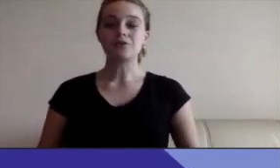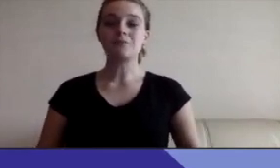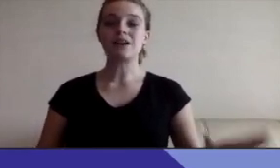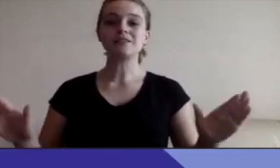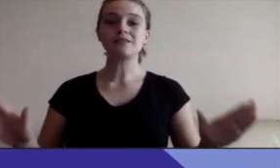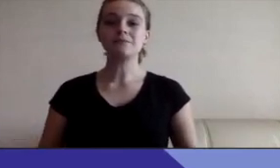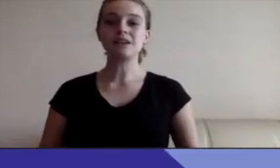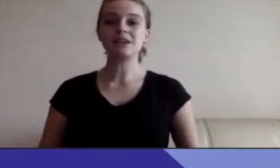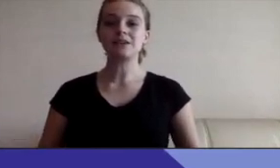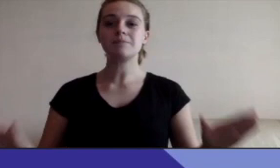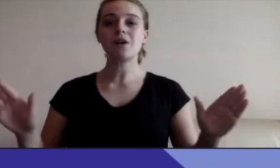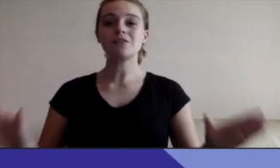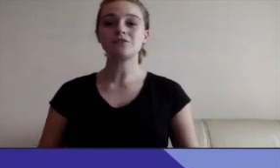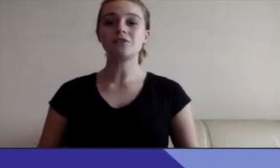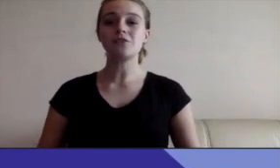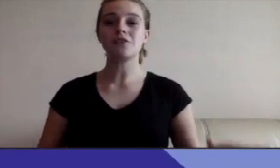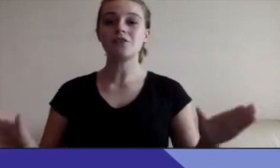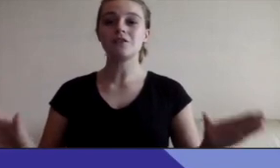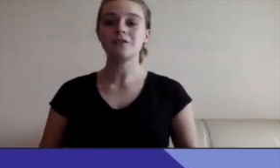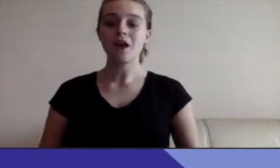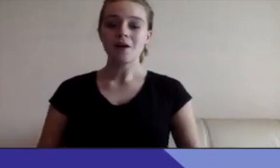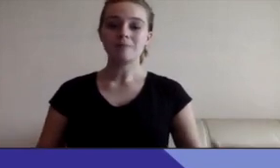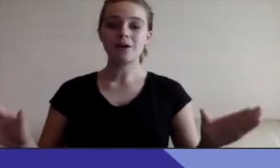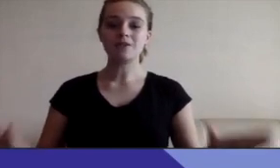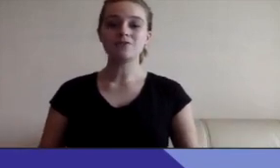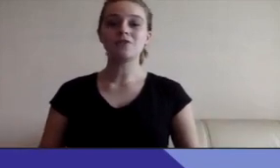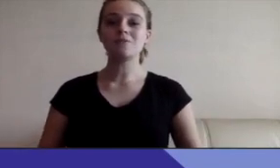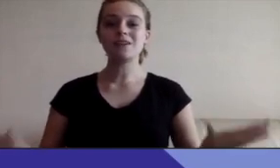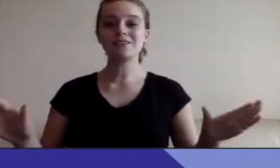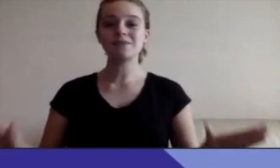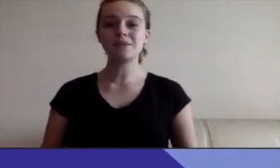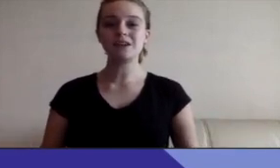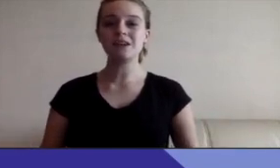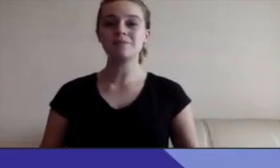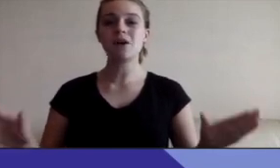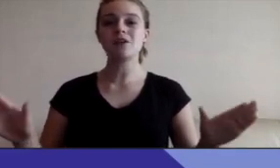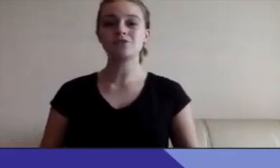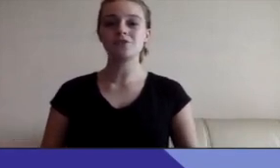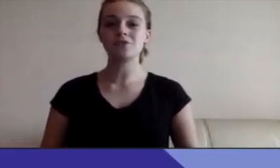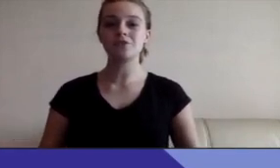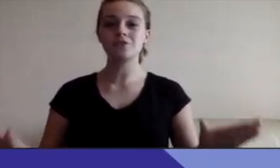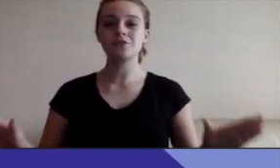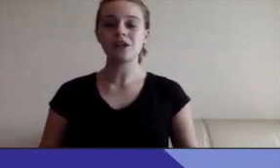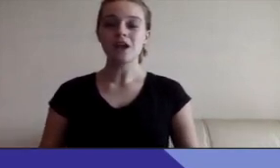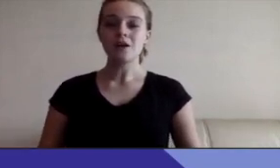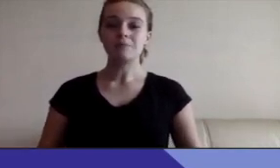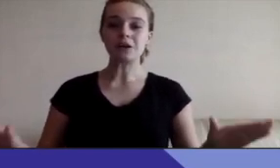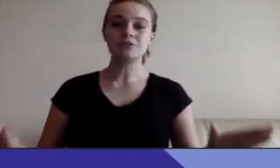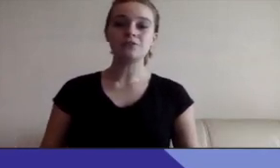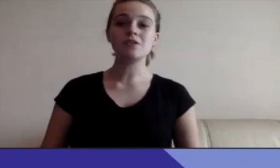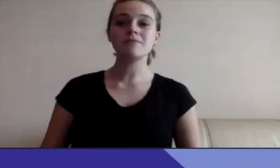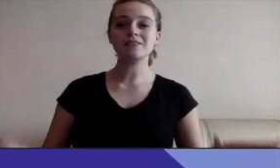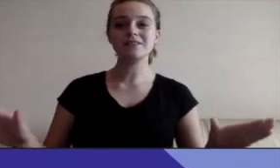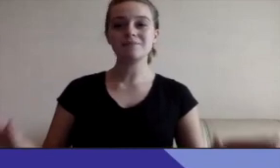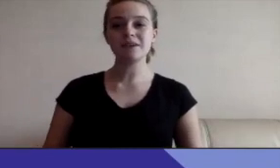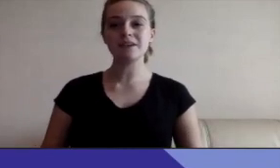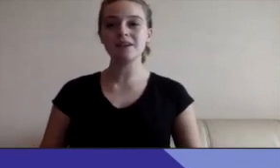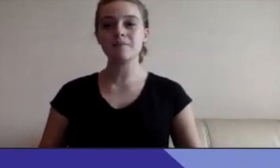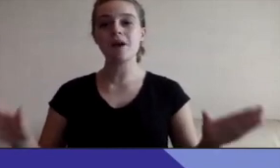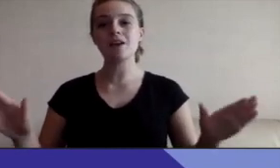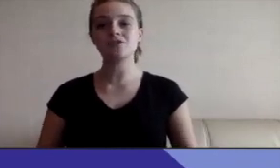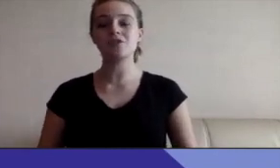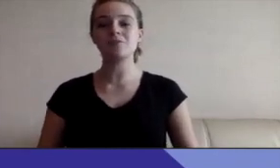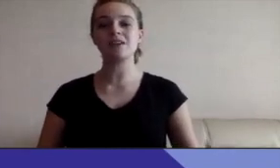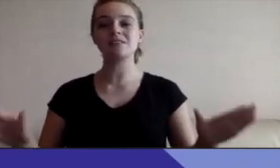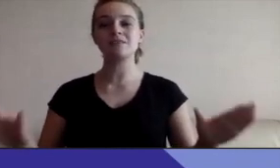Bonjour mes amis, bonjour. Bonjour mes amis, bonjour. Bonjour mes amis,